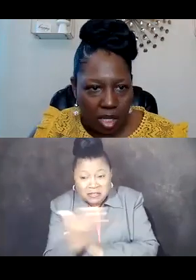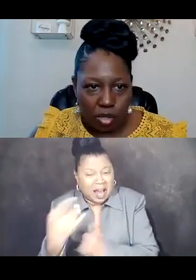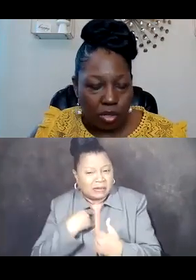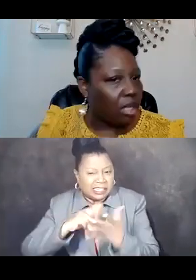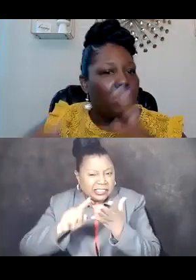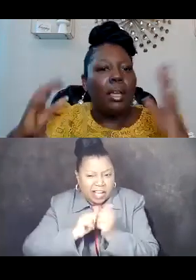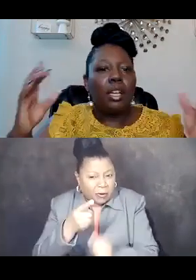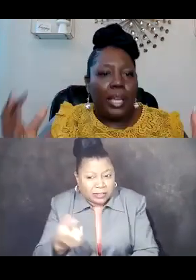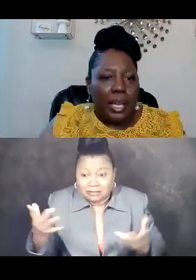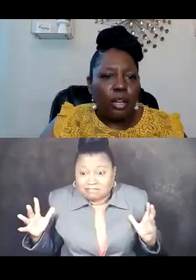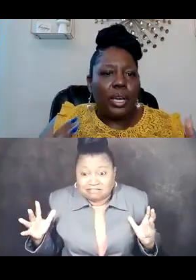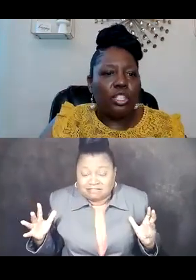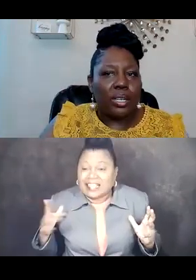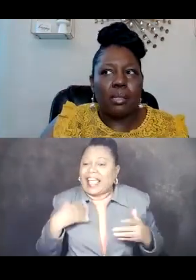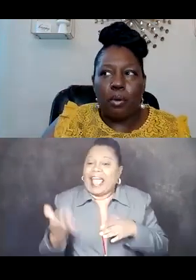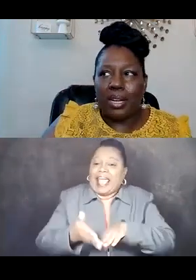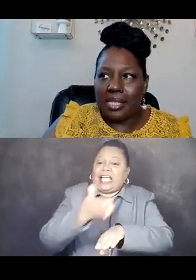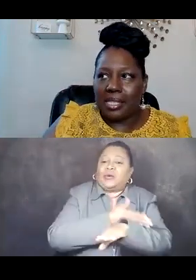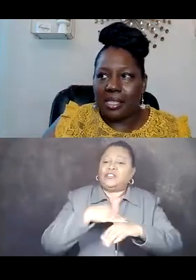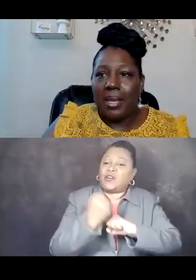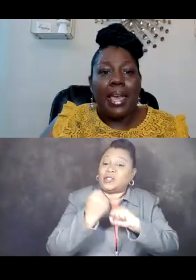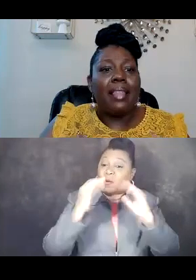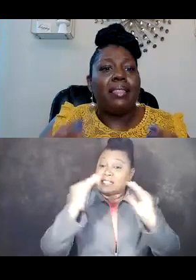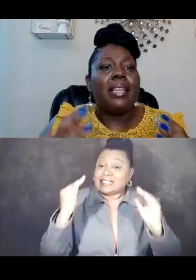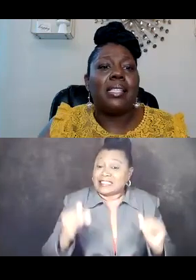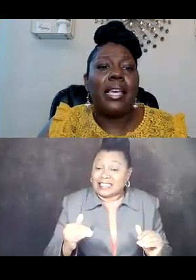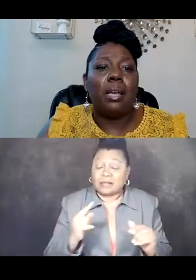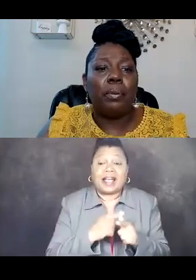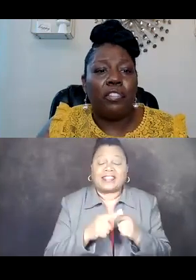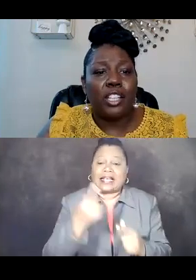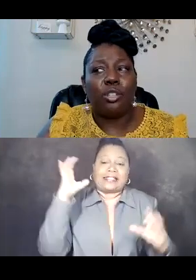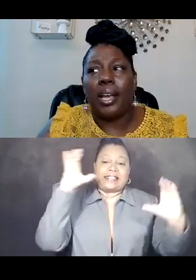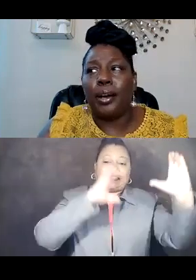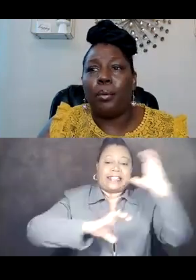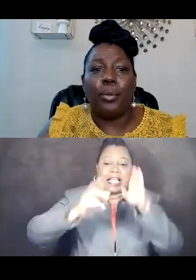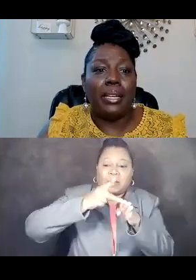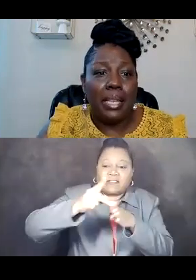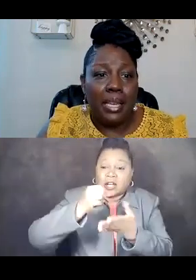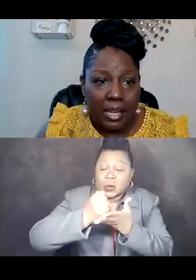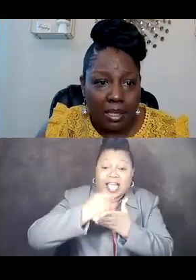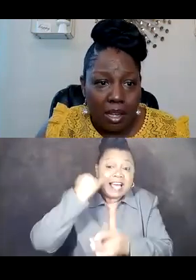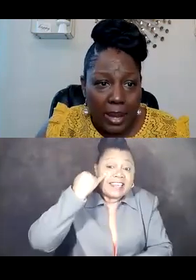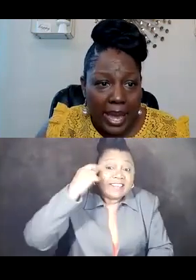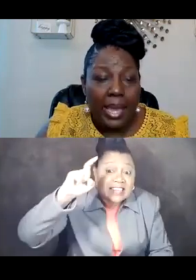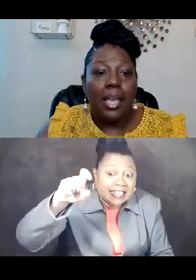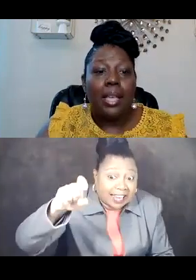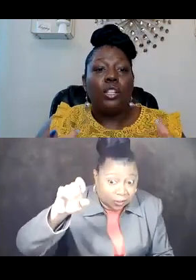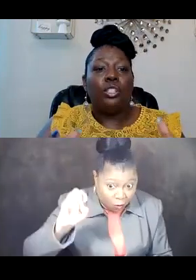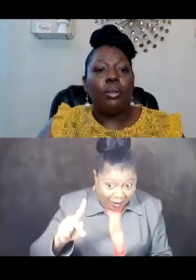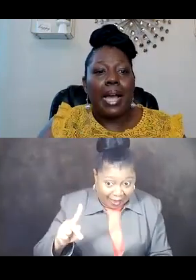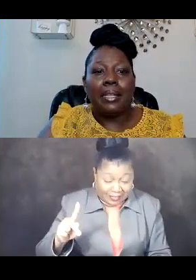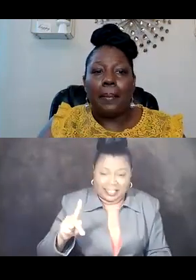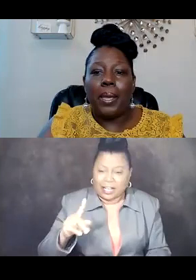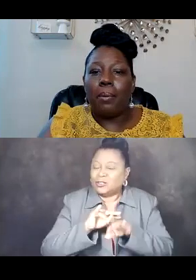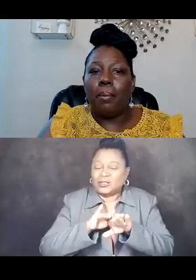check on you. Increase your support system, and then seek professional help when needed. Okay?